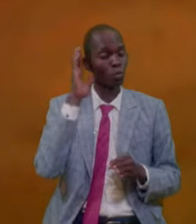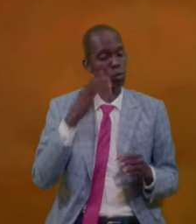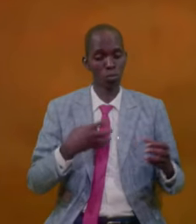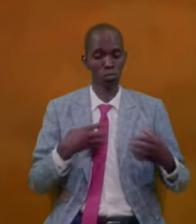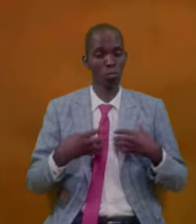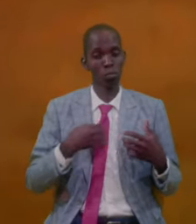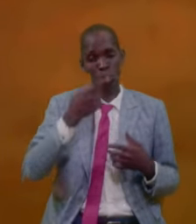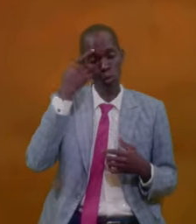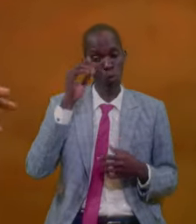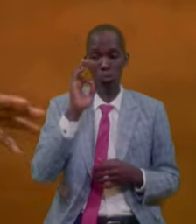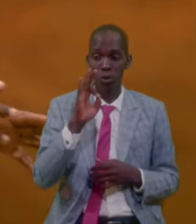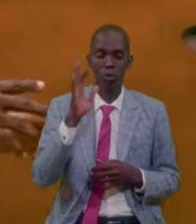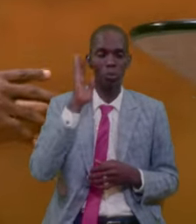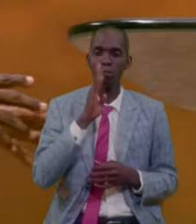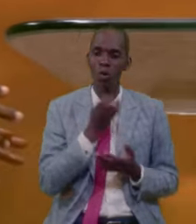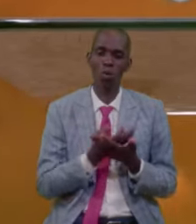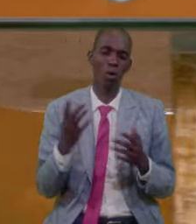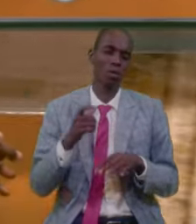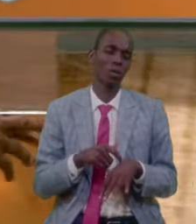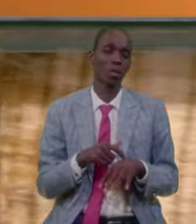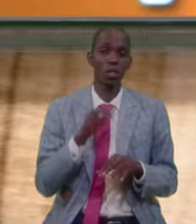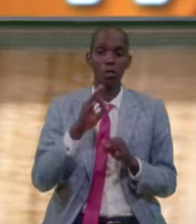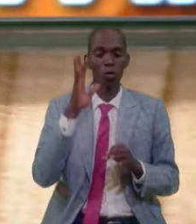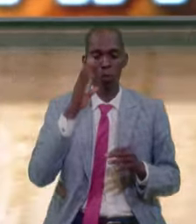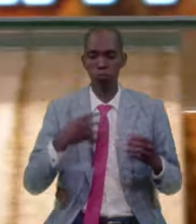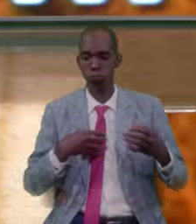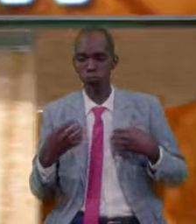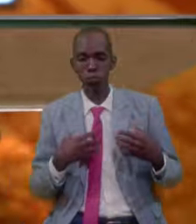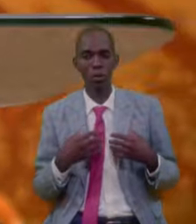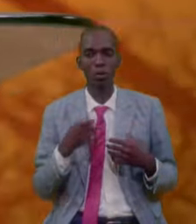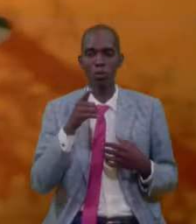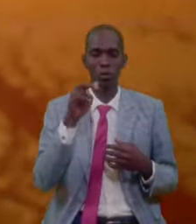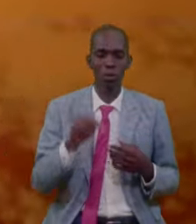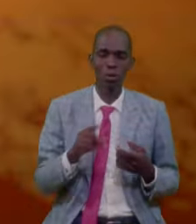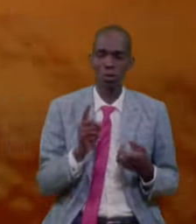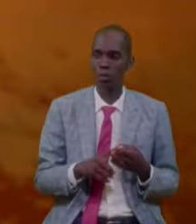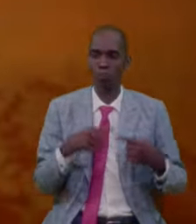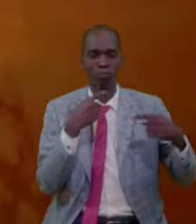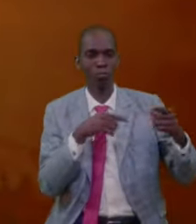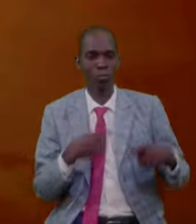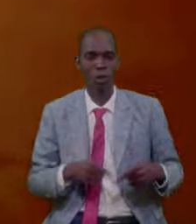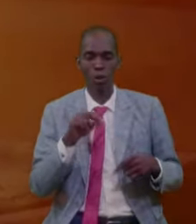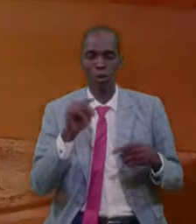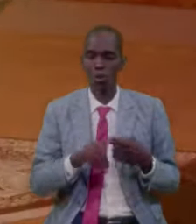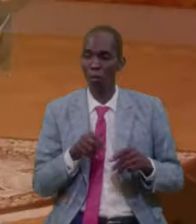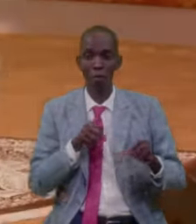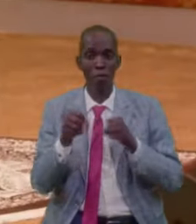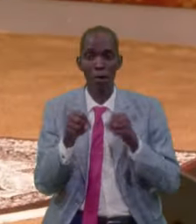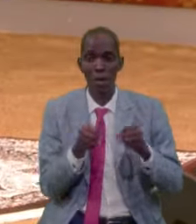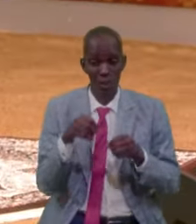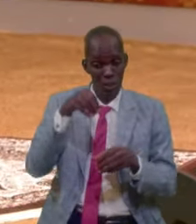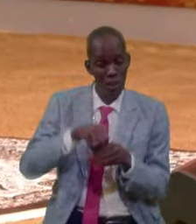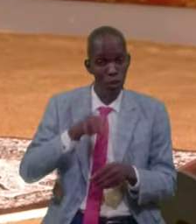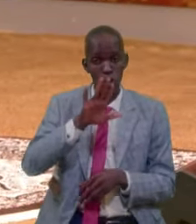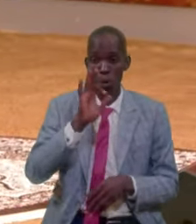your time. If you have to complain, if you have to grumble, if you have to dispute, if you have to fight in